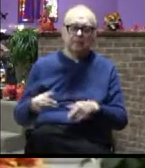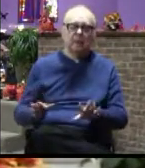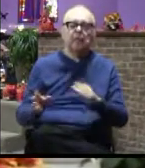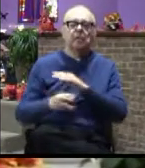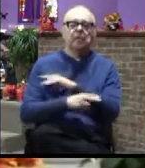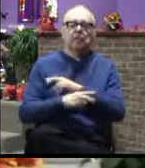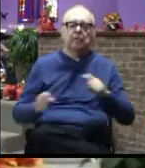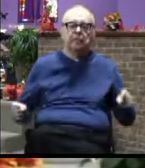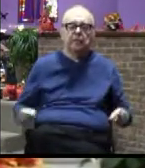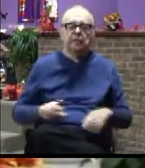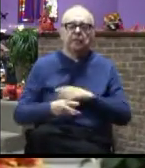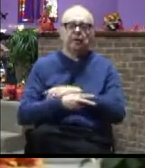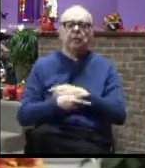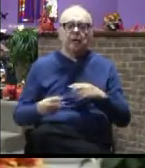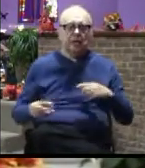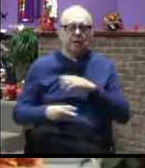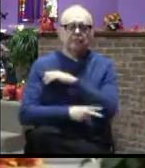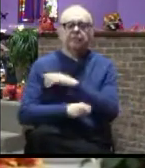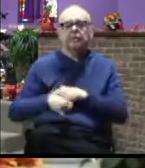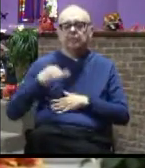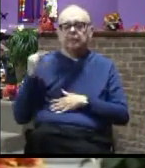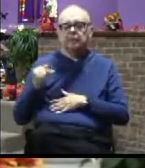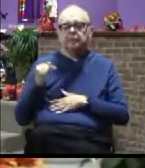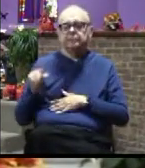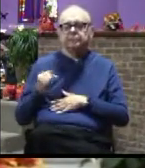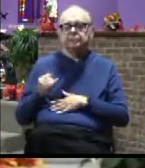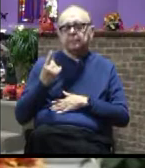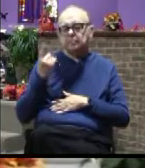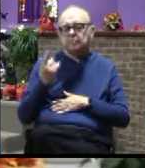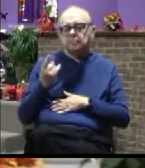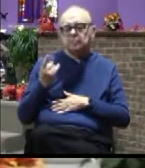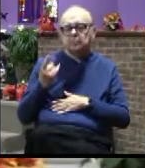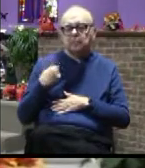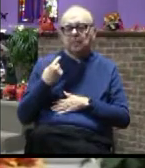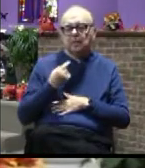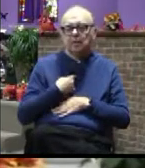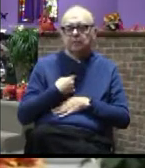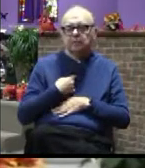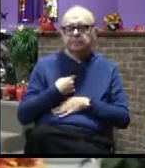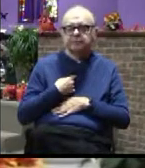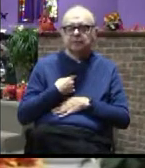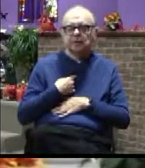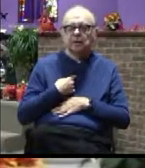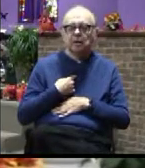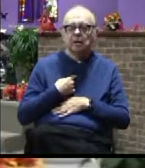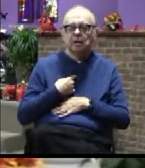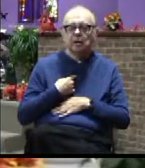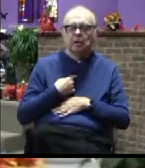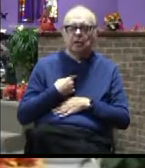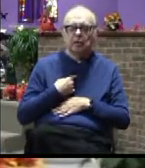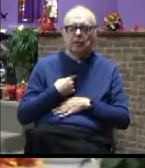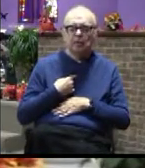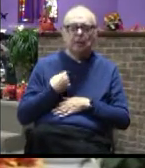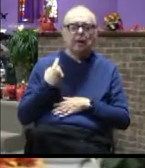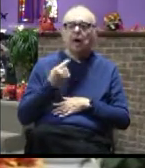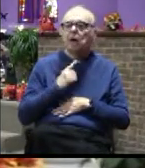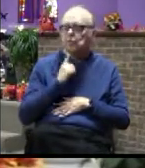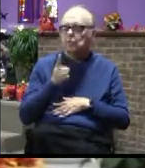enemy steal our inheritance. And part of our inheritance is to understand that we ain't dead no more. We're alive.